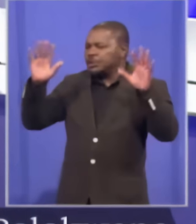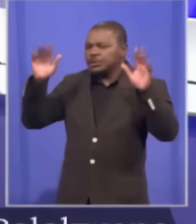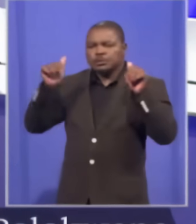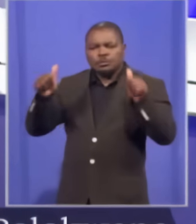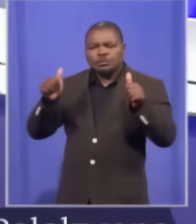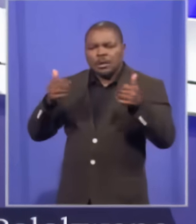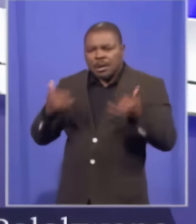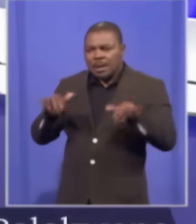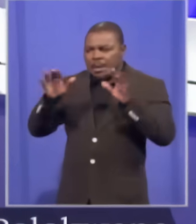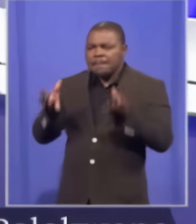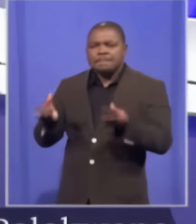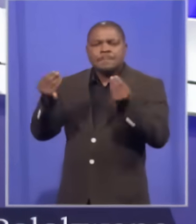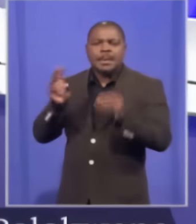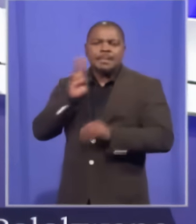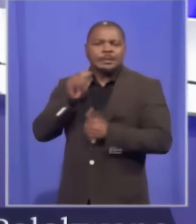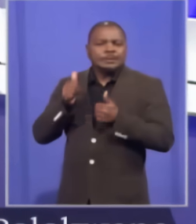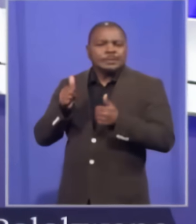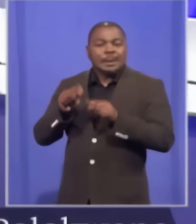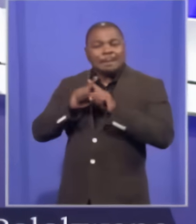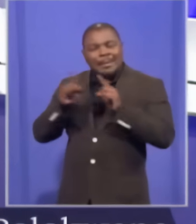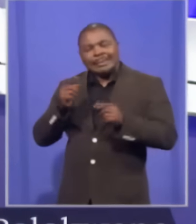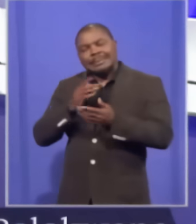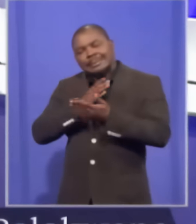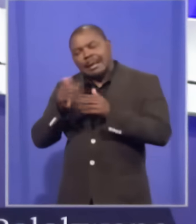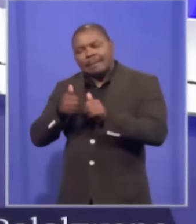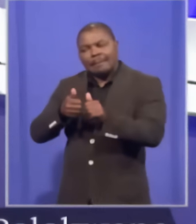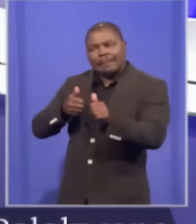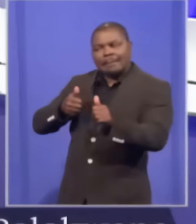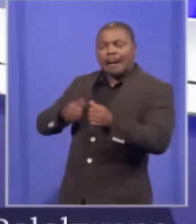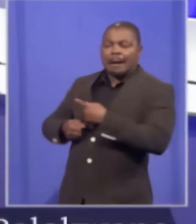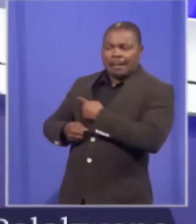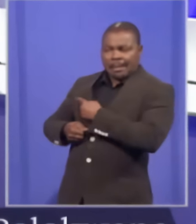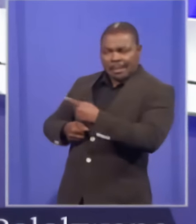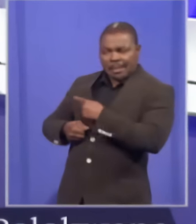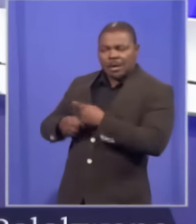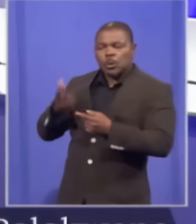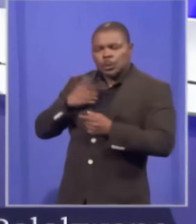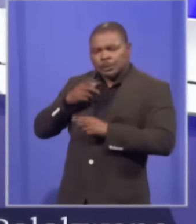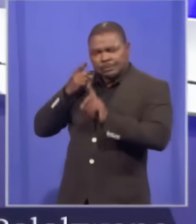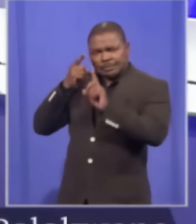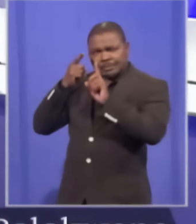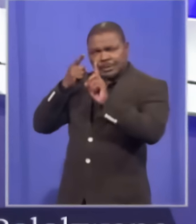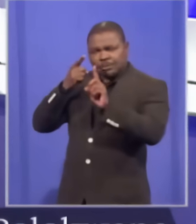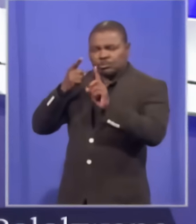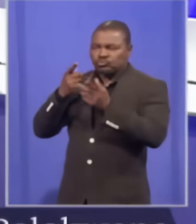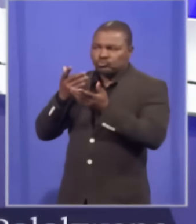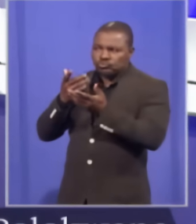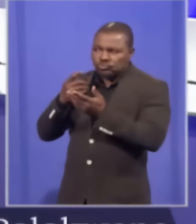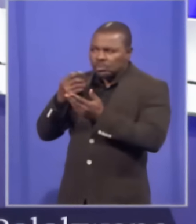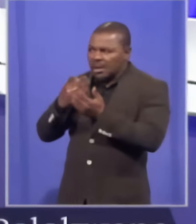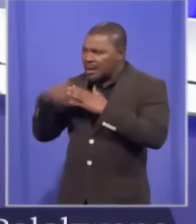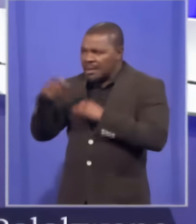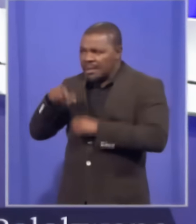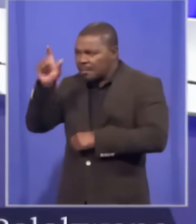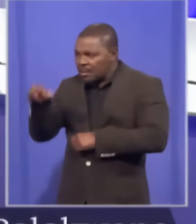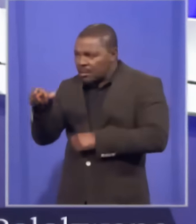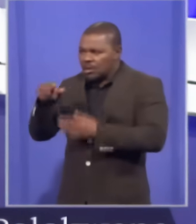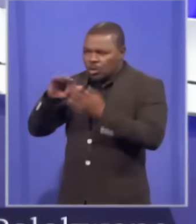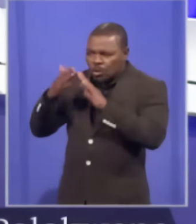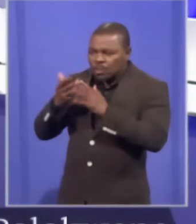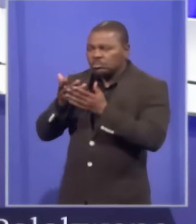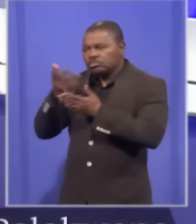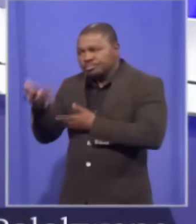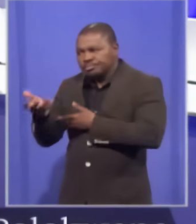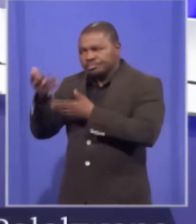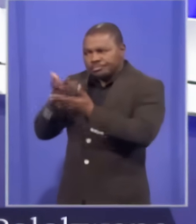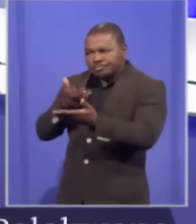kry-a meetse e fela mo e le gore go sana le tlhaelelo re tloga re ikemišeditše gore re ka boledišana le o mongwe le o mongwe mo setšhabeng